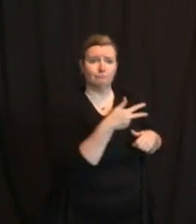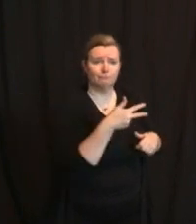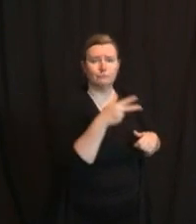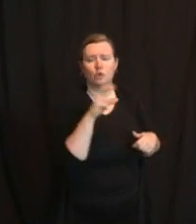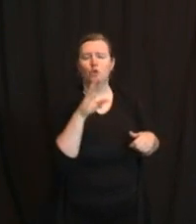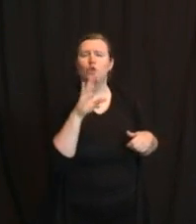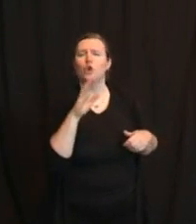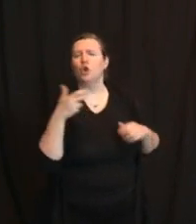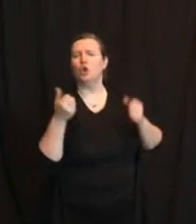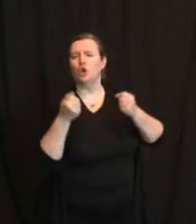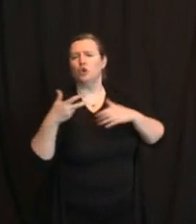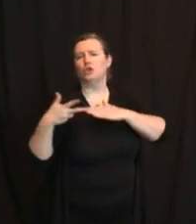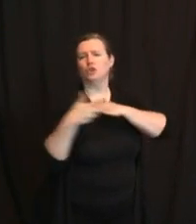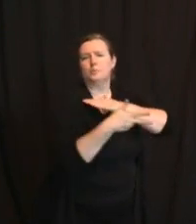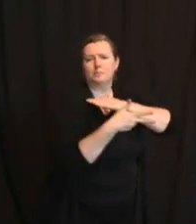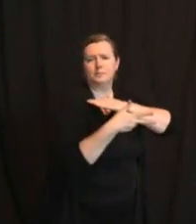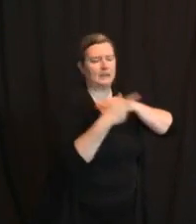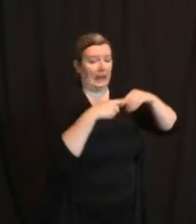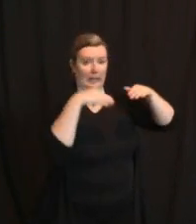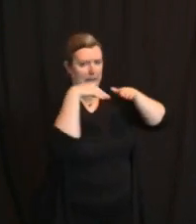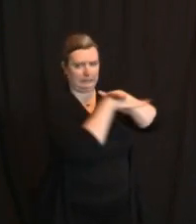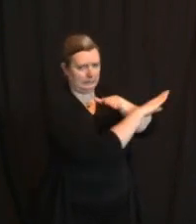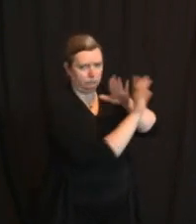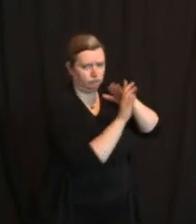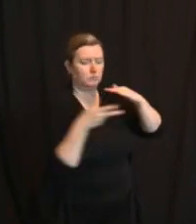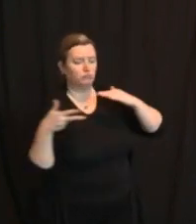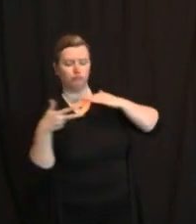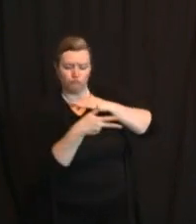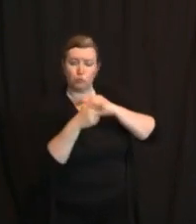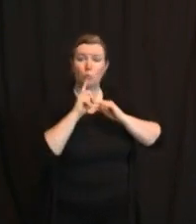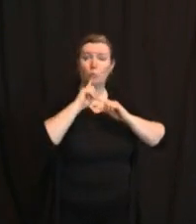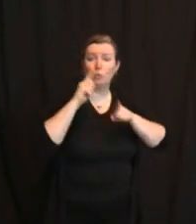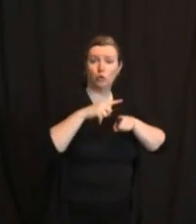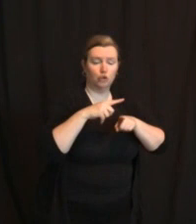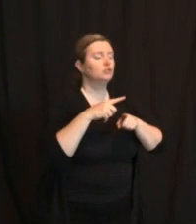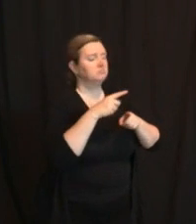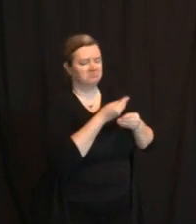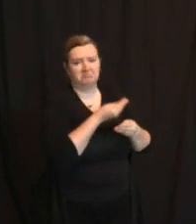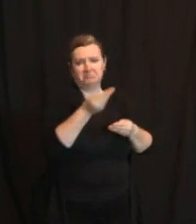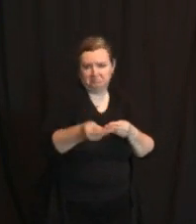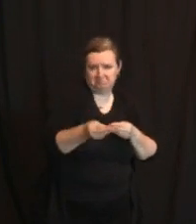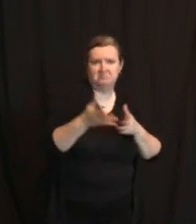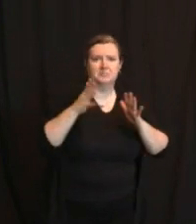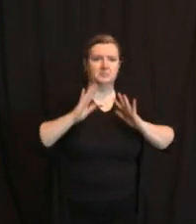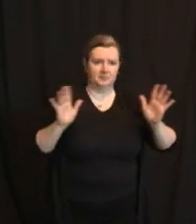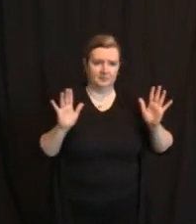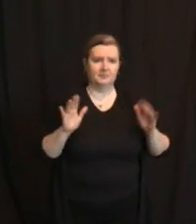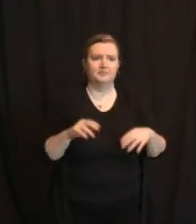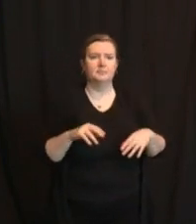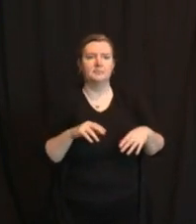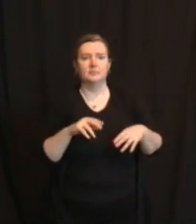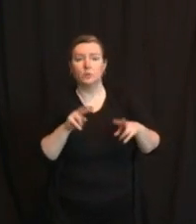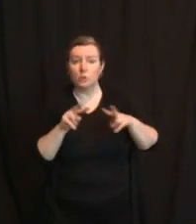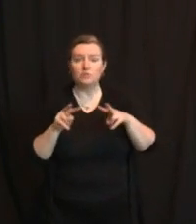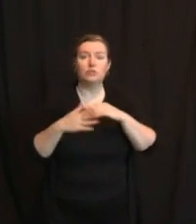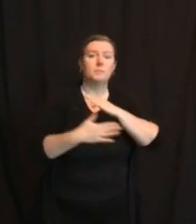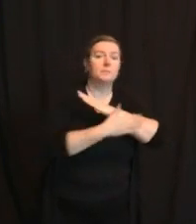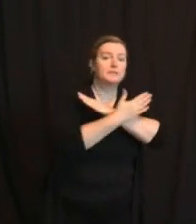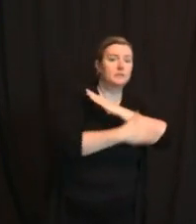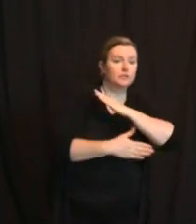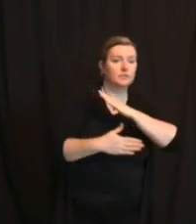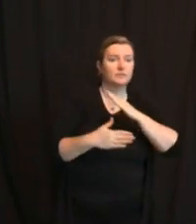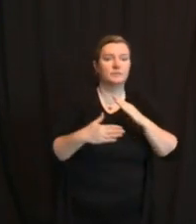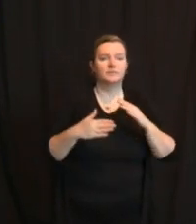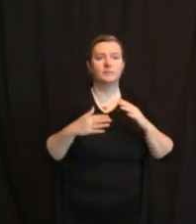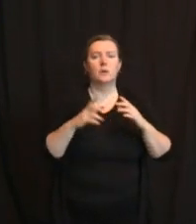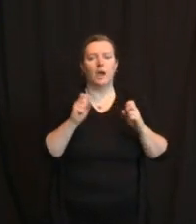business, and we will continue to move forward, and we will watch capacity management, and we will move forward together.